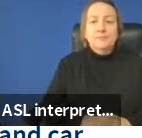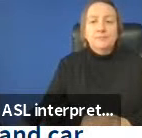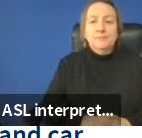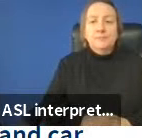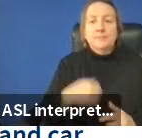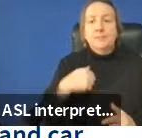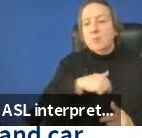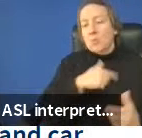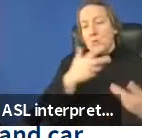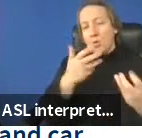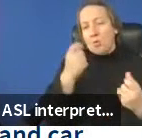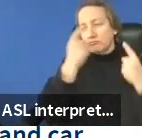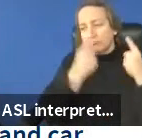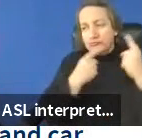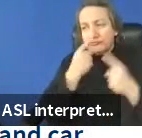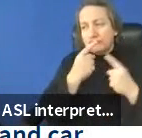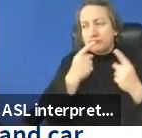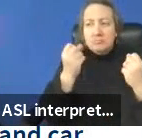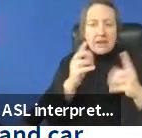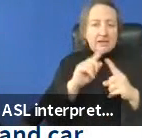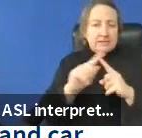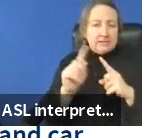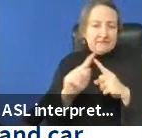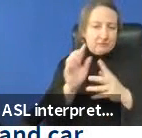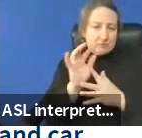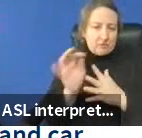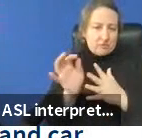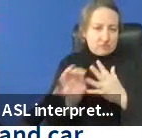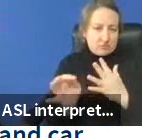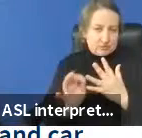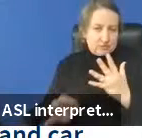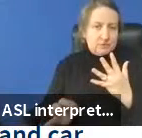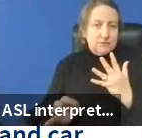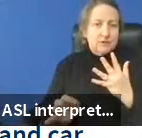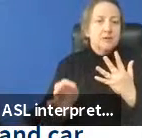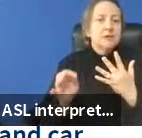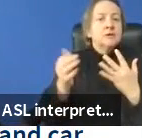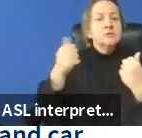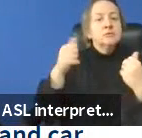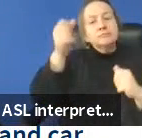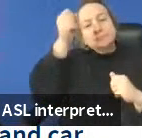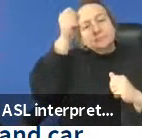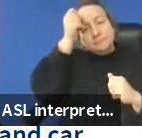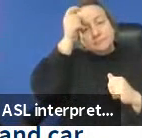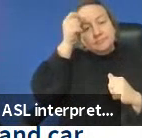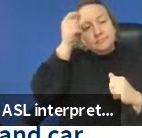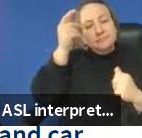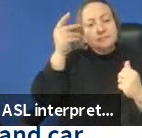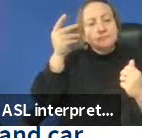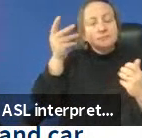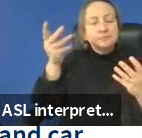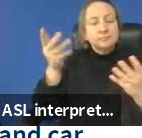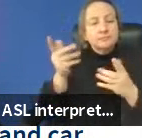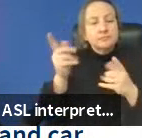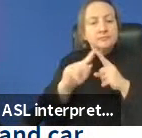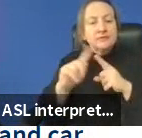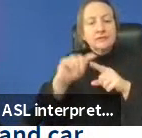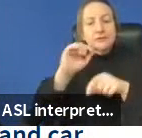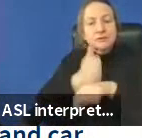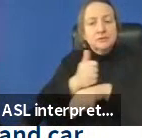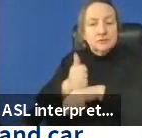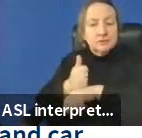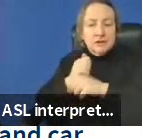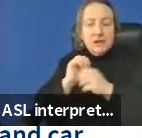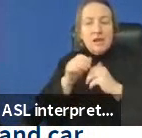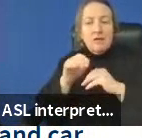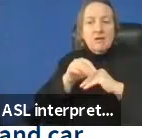We want to look at a range of different alternatives to understand different configurations and how they